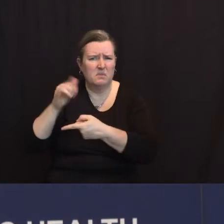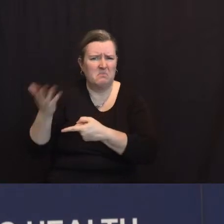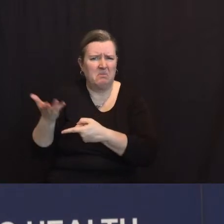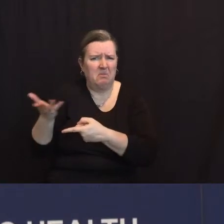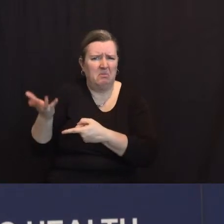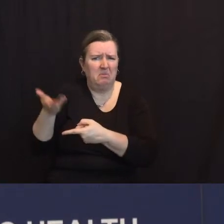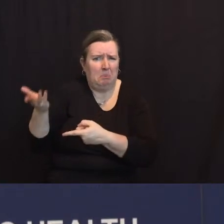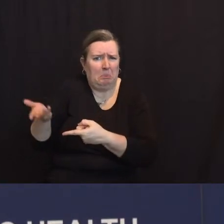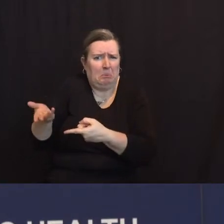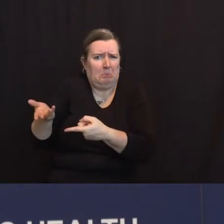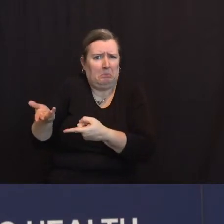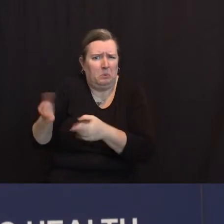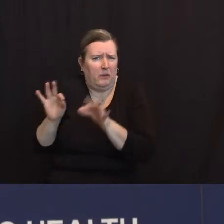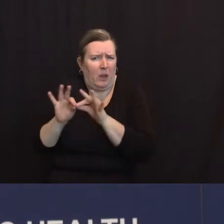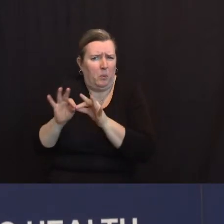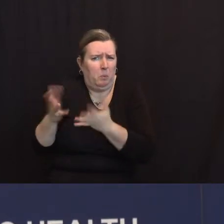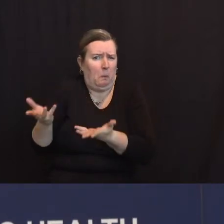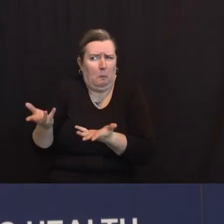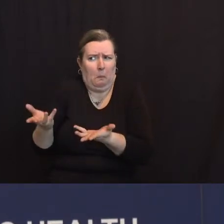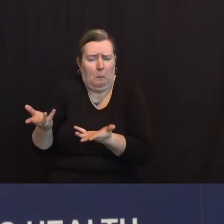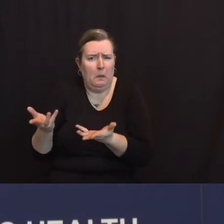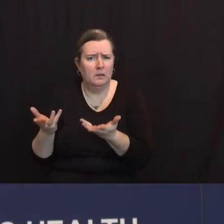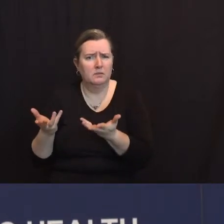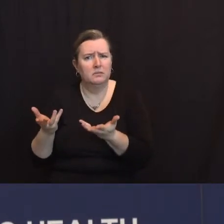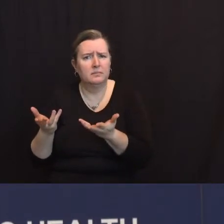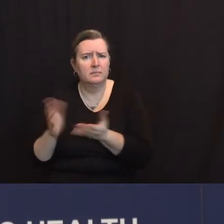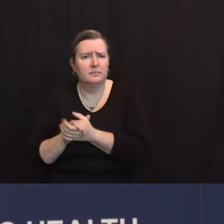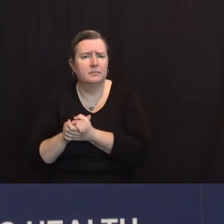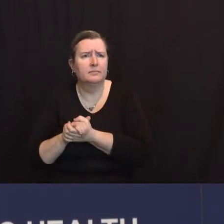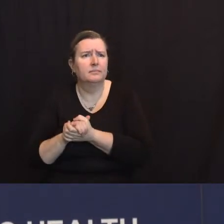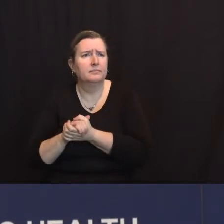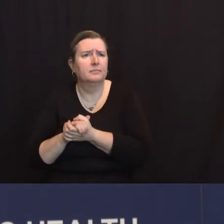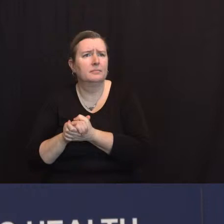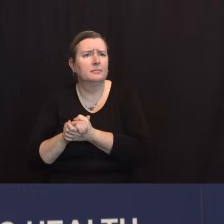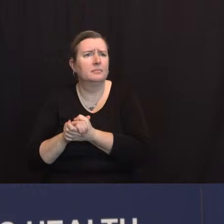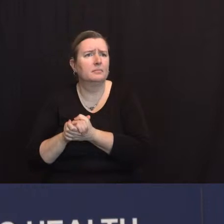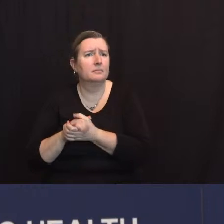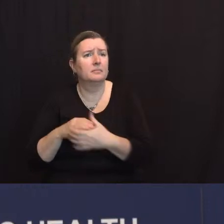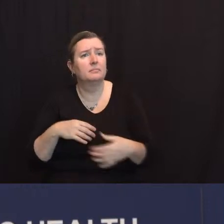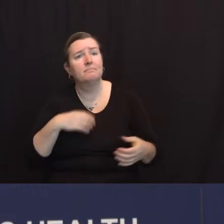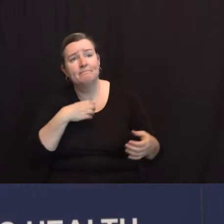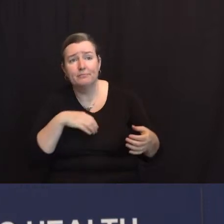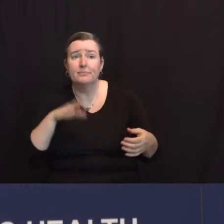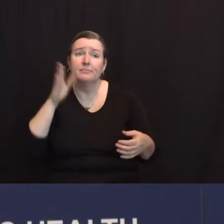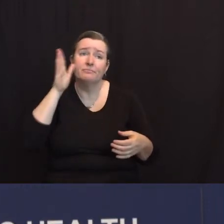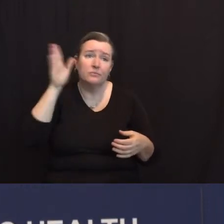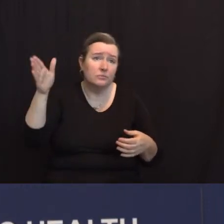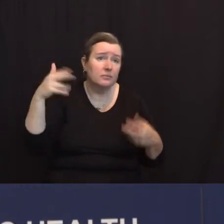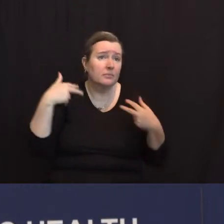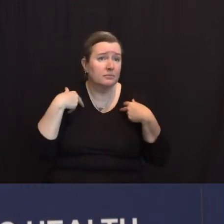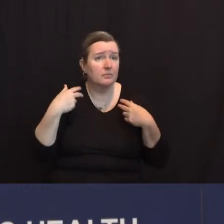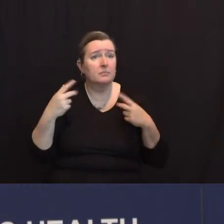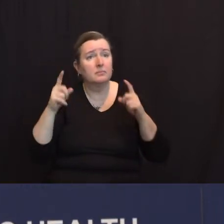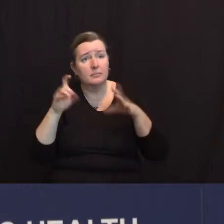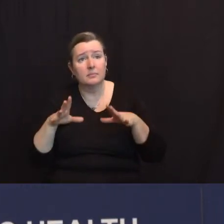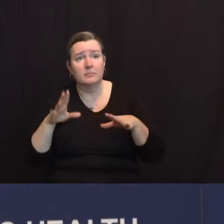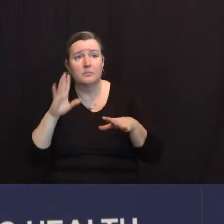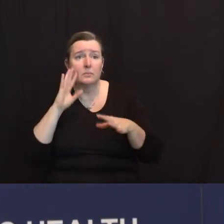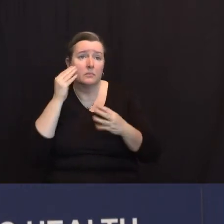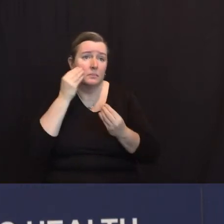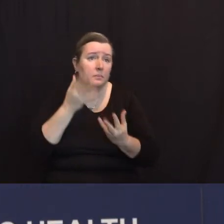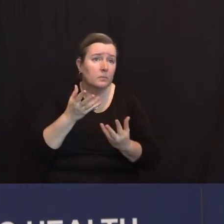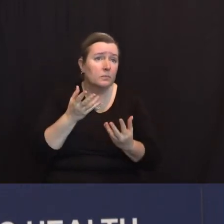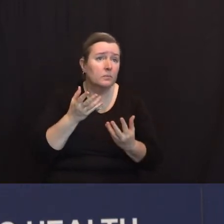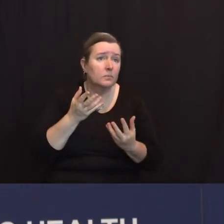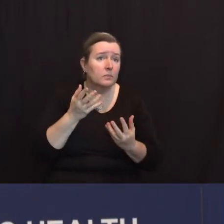we think that you're still at risk. We'd like to have that at some point in time for a variety of reasons, but we just don't have that yet. So we don't recommend getting